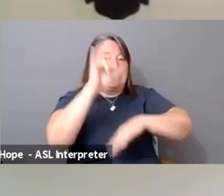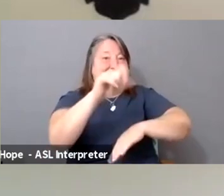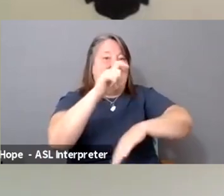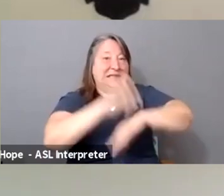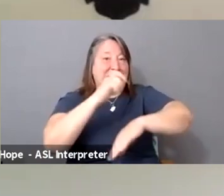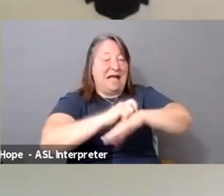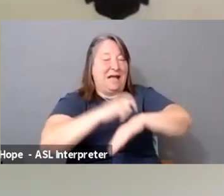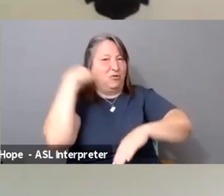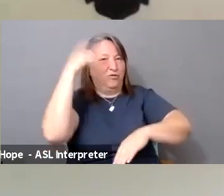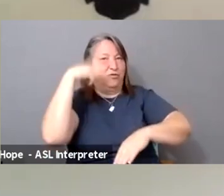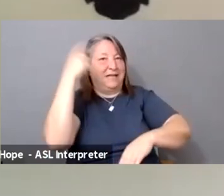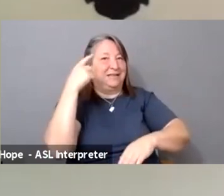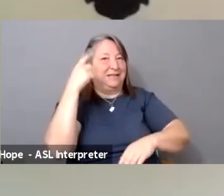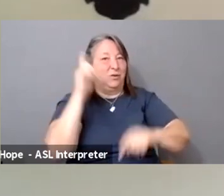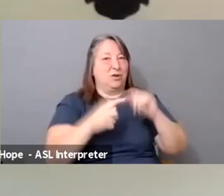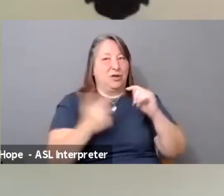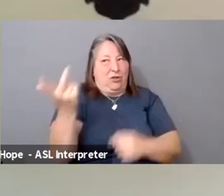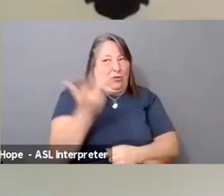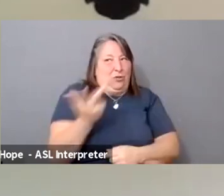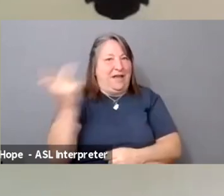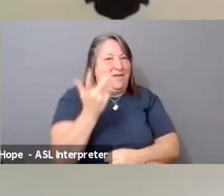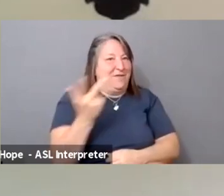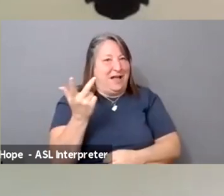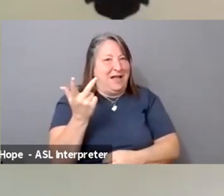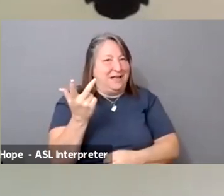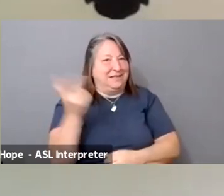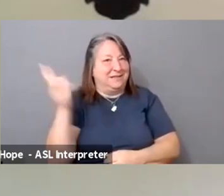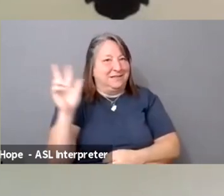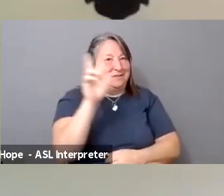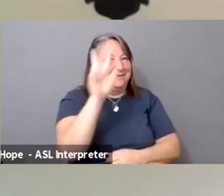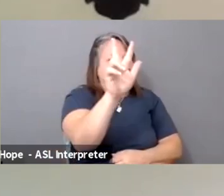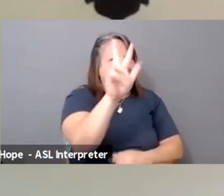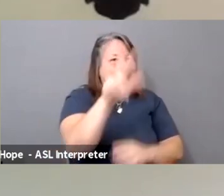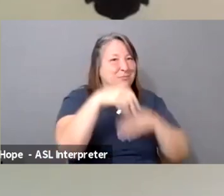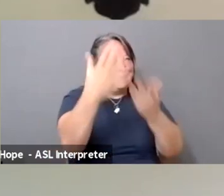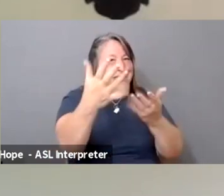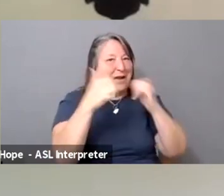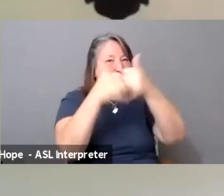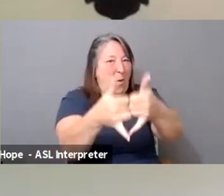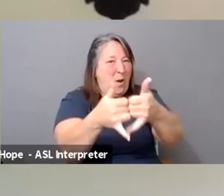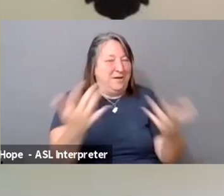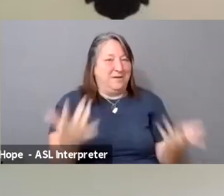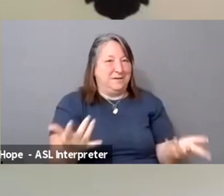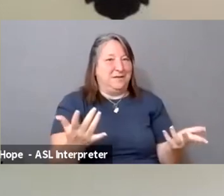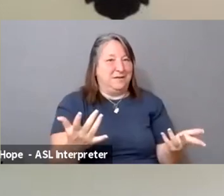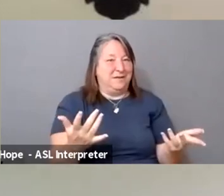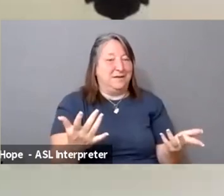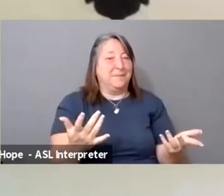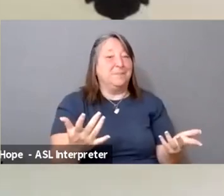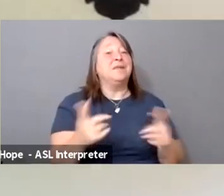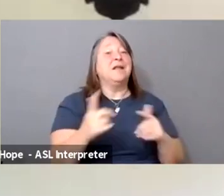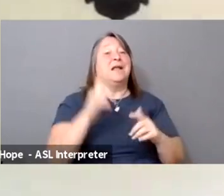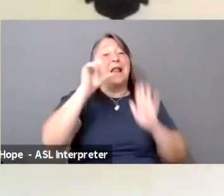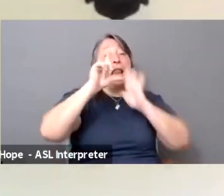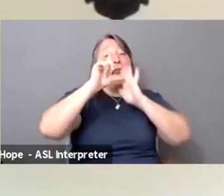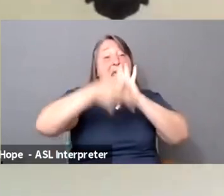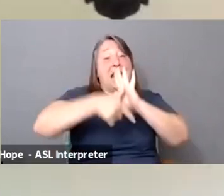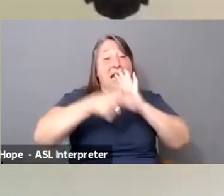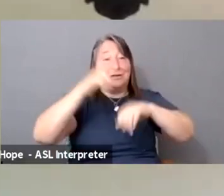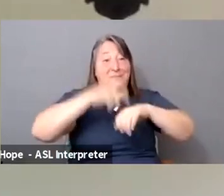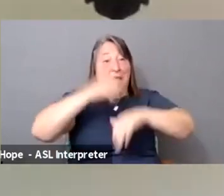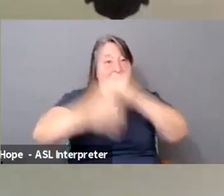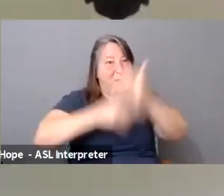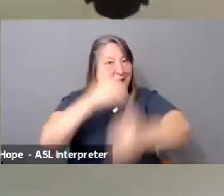not understand the nature of the business, even being in the business at that time. Then later on, as time went on, I